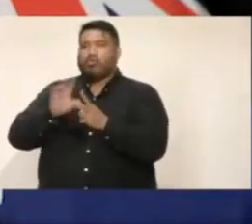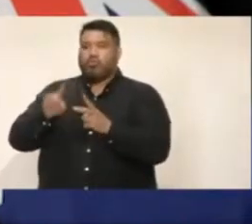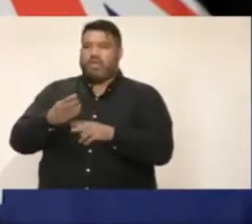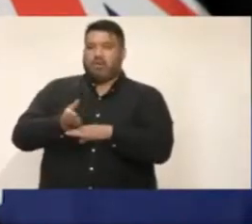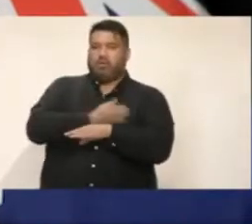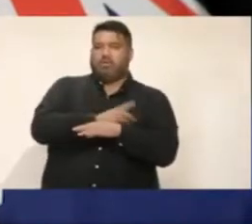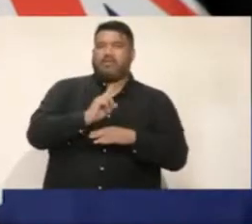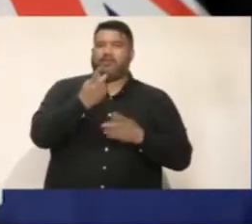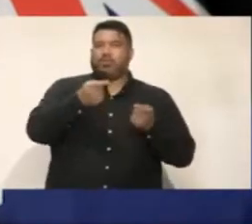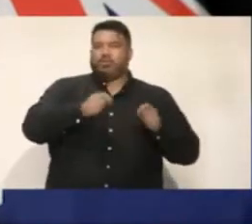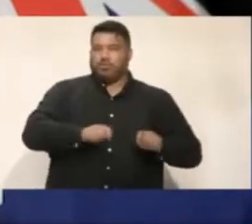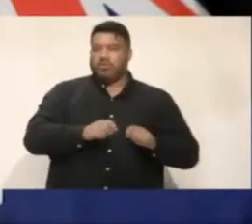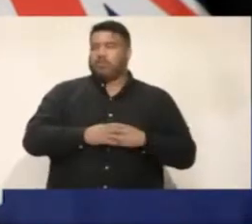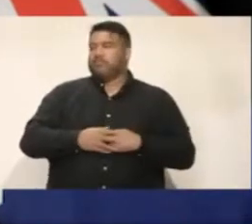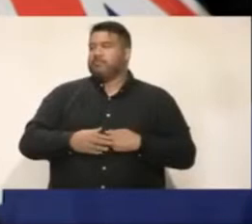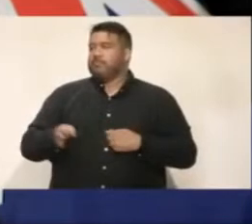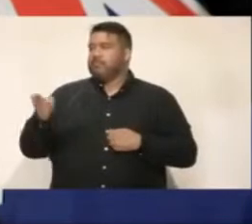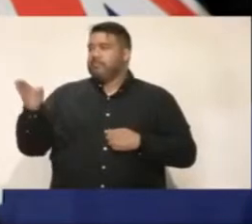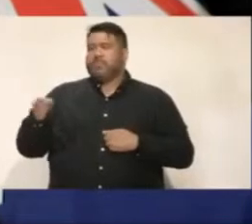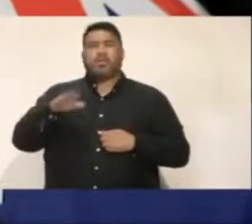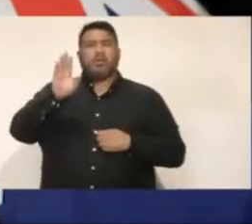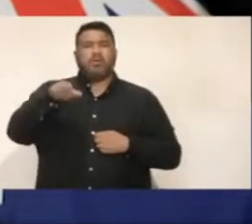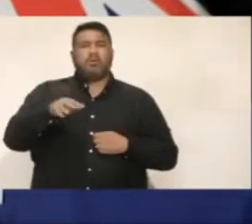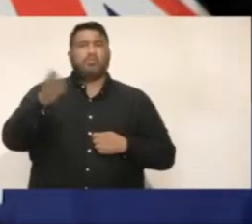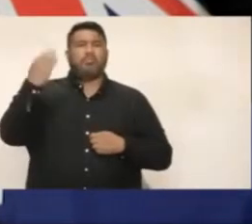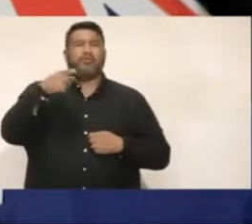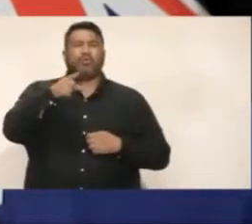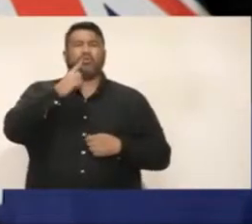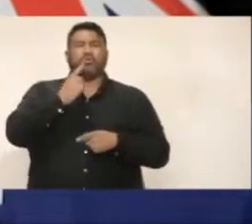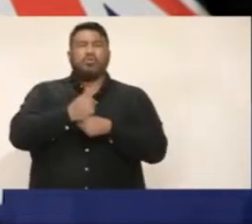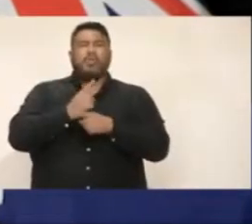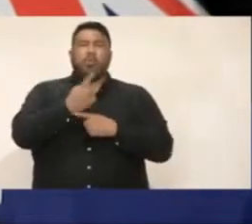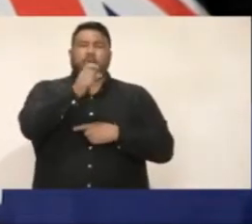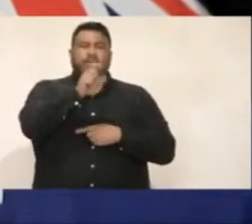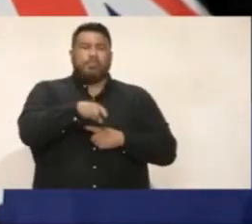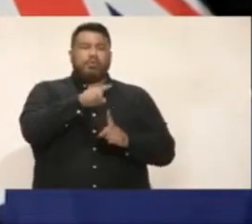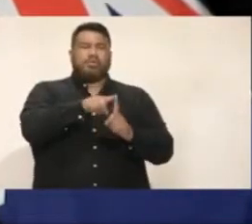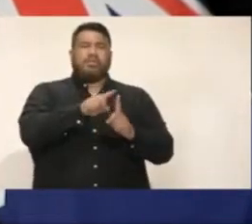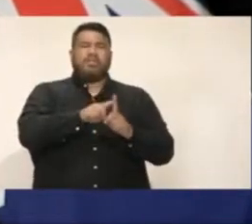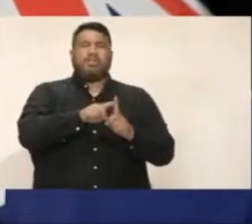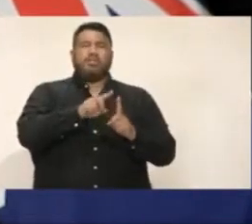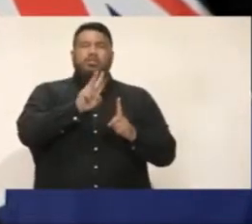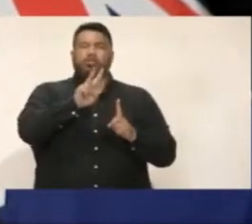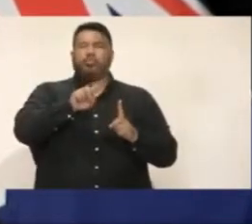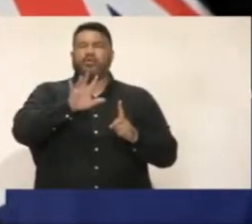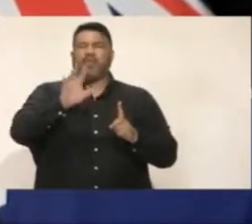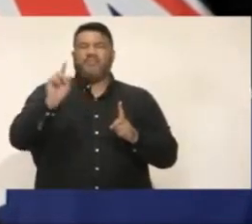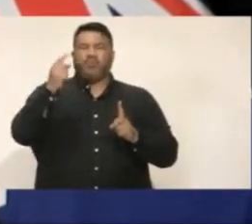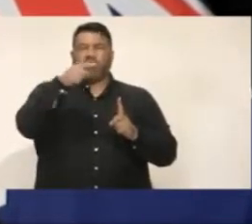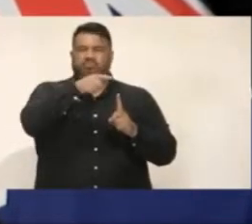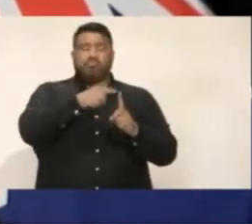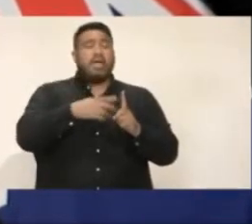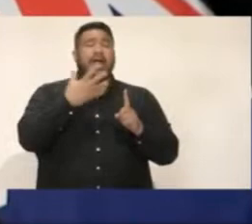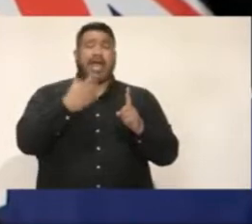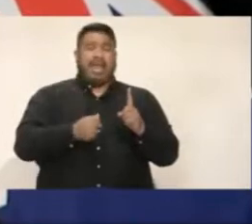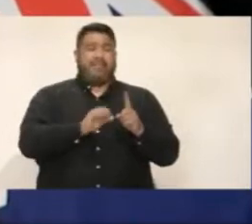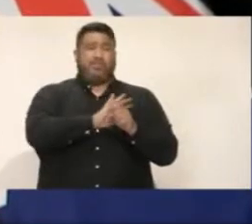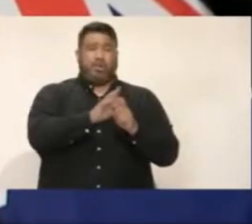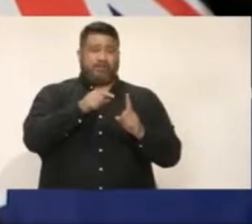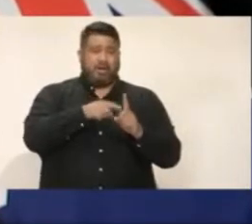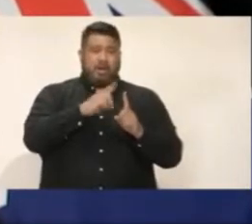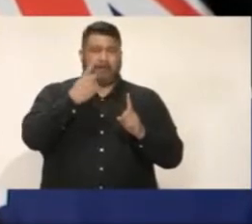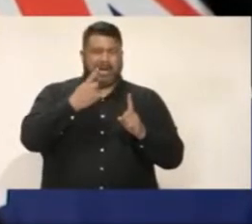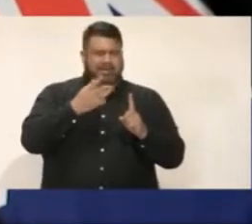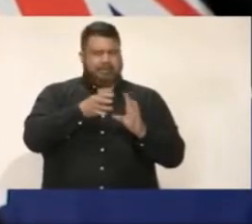just before the 2.5 came in was the last sort of unconnected case that we were concerned about. Is that the last case that we've had that was in the community